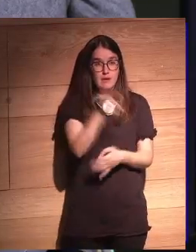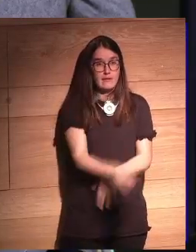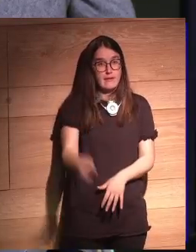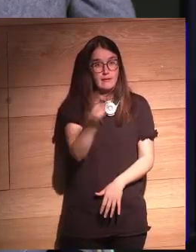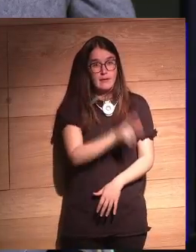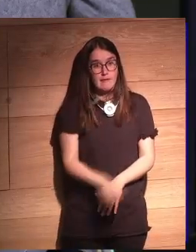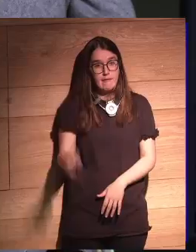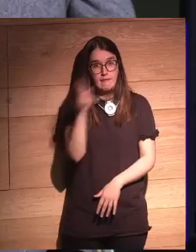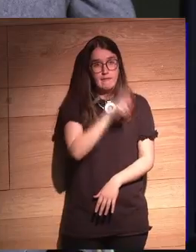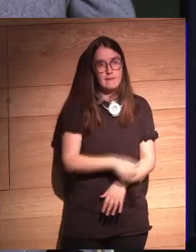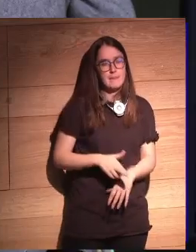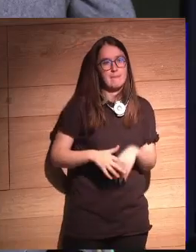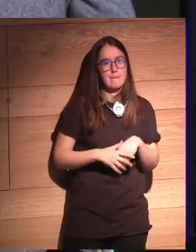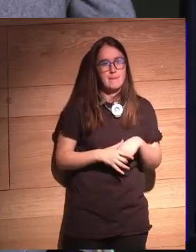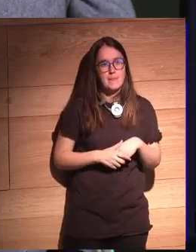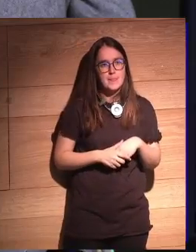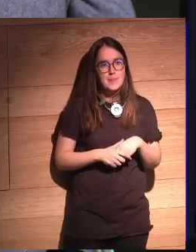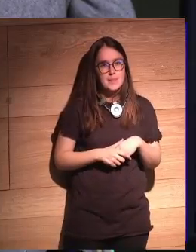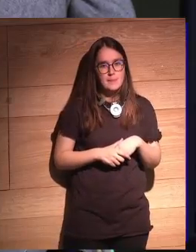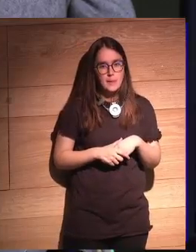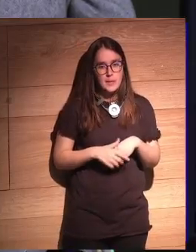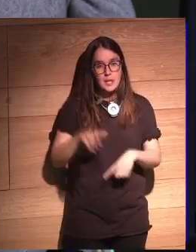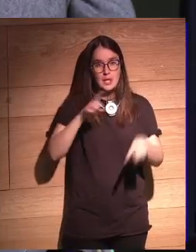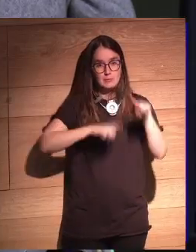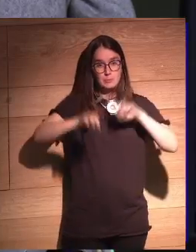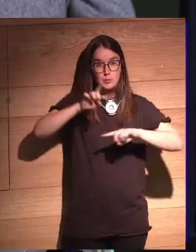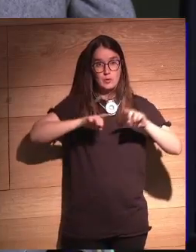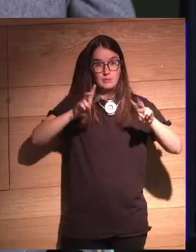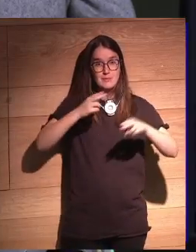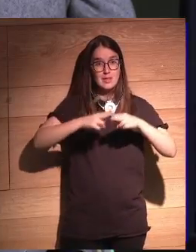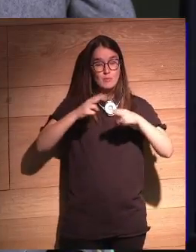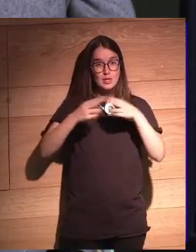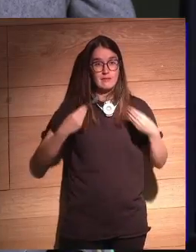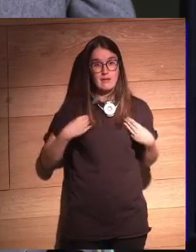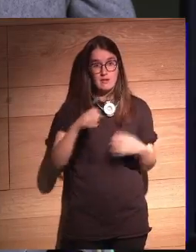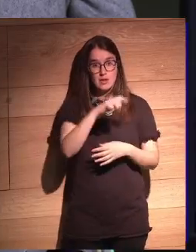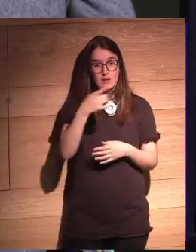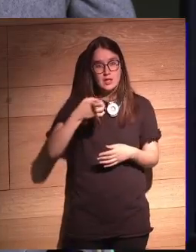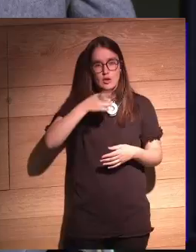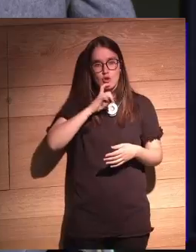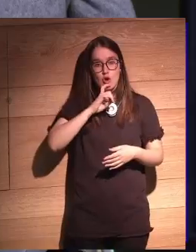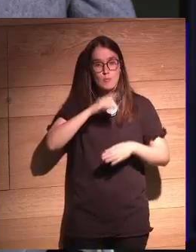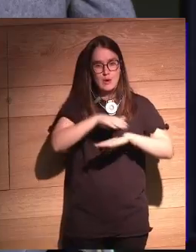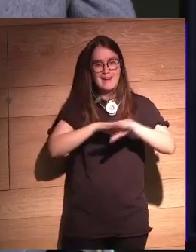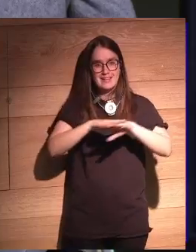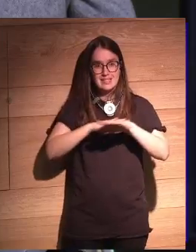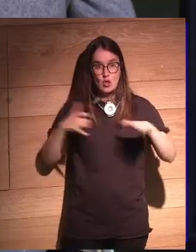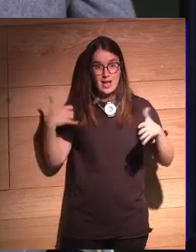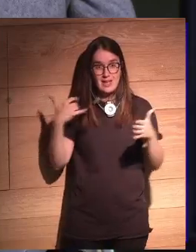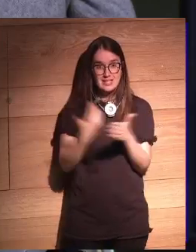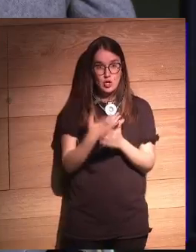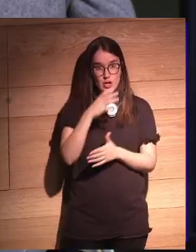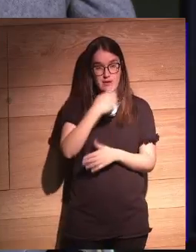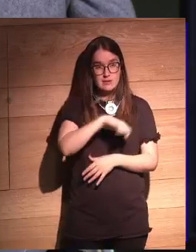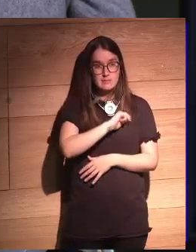I tend to repeat myself with this, but I think that part of the problem with the housing policies